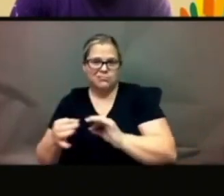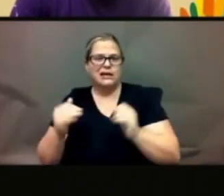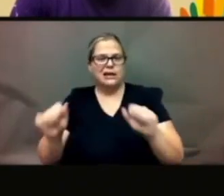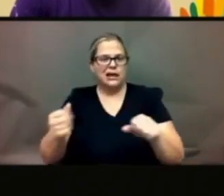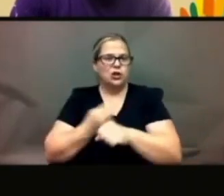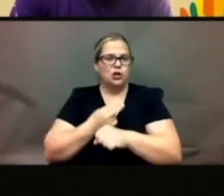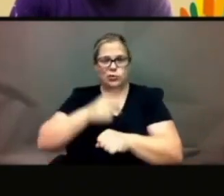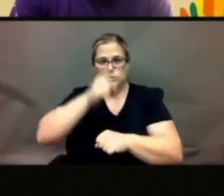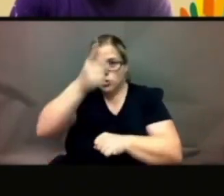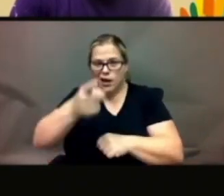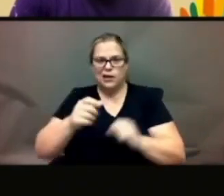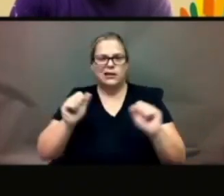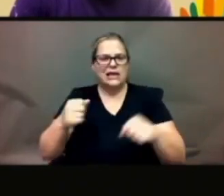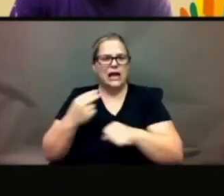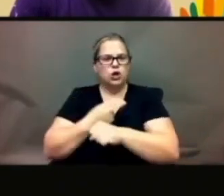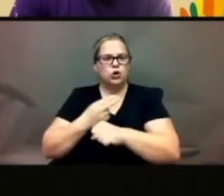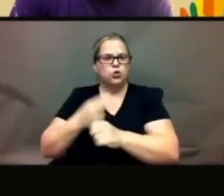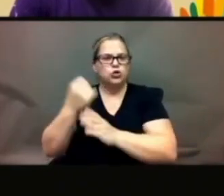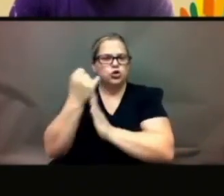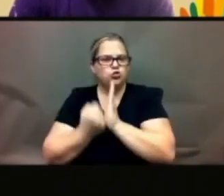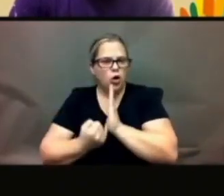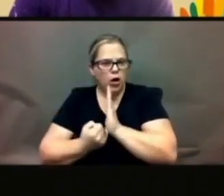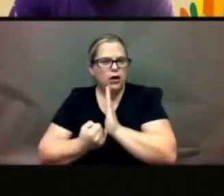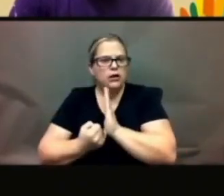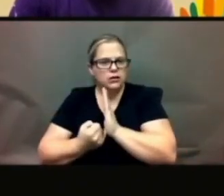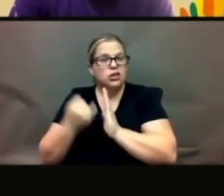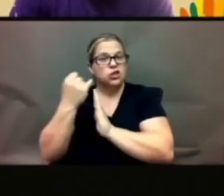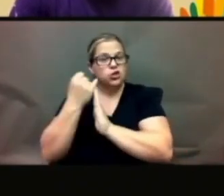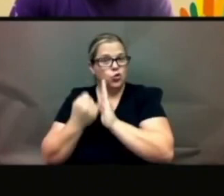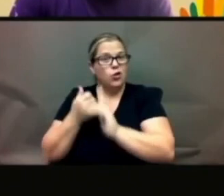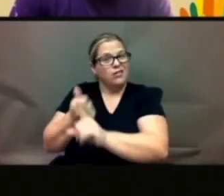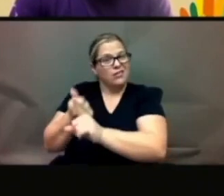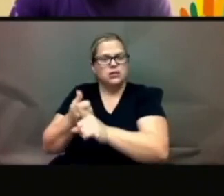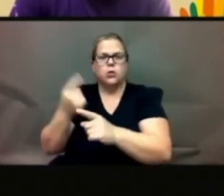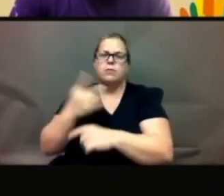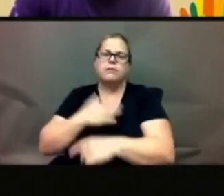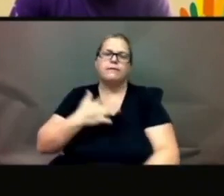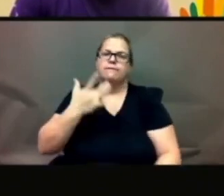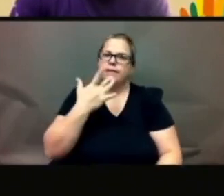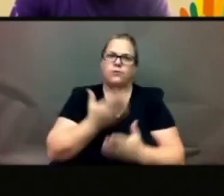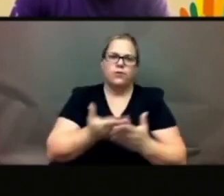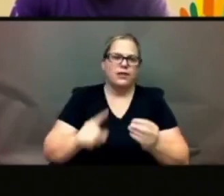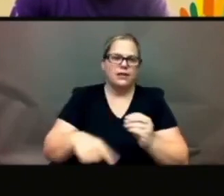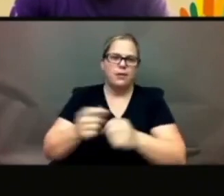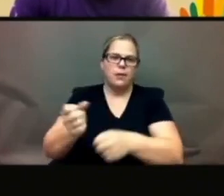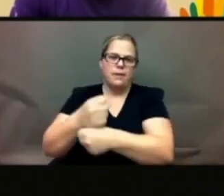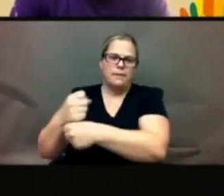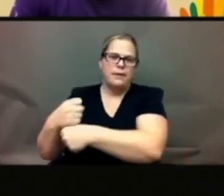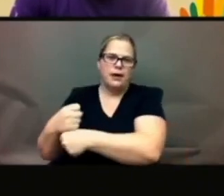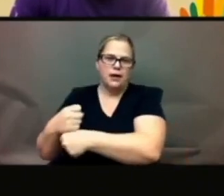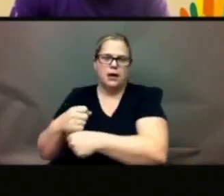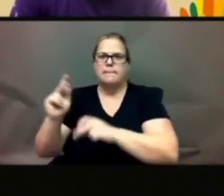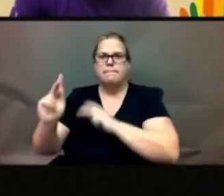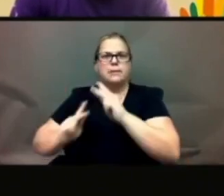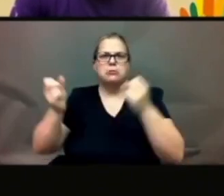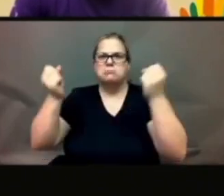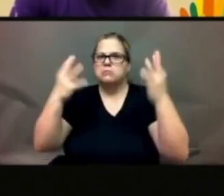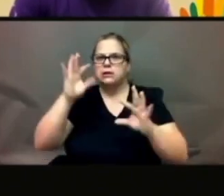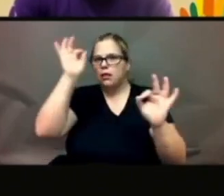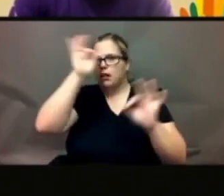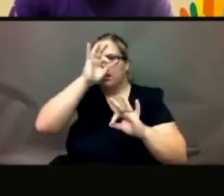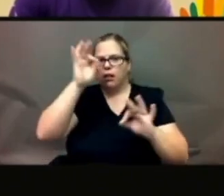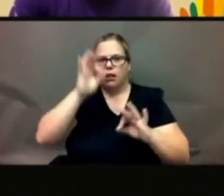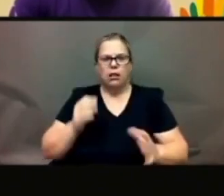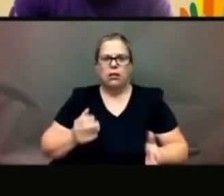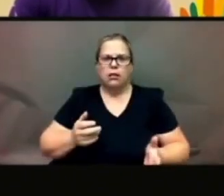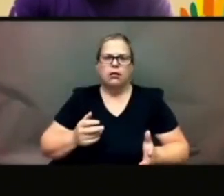I could even use a drawing. Drawing is actually one of my favorite things about Makey Makey that a lot of people don't get to.